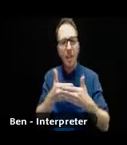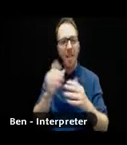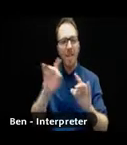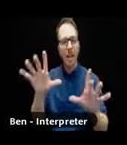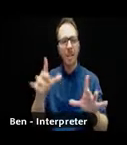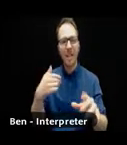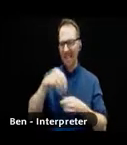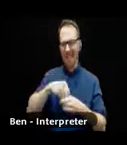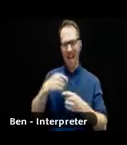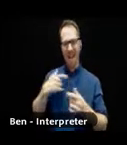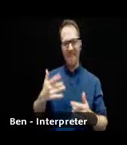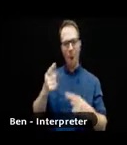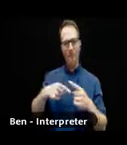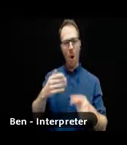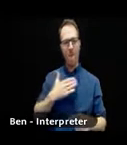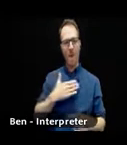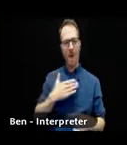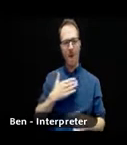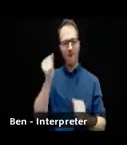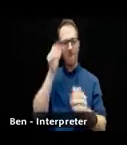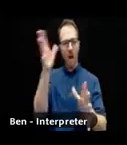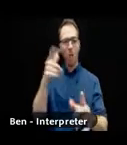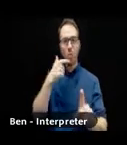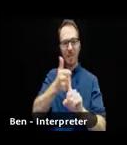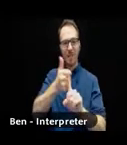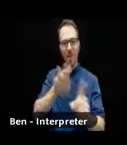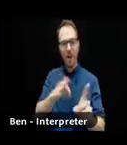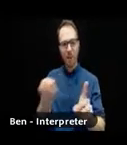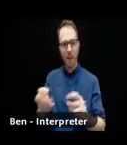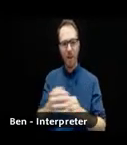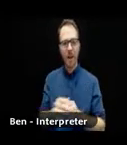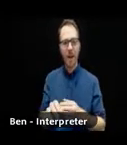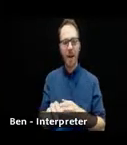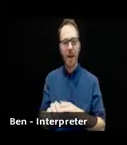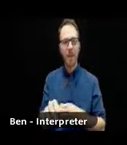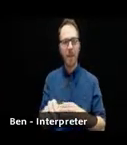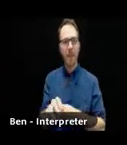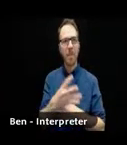my feelings about my father who had passed away.